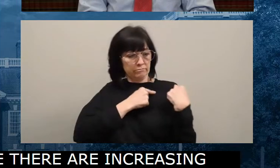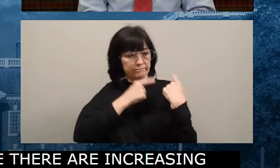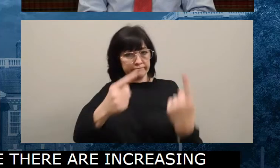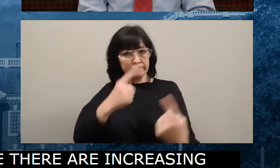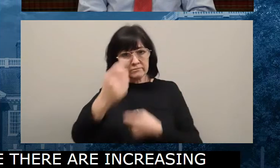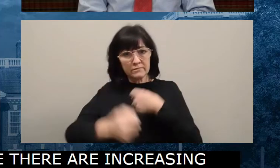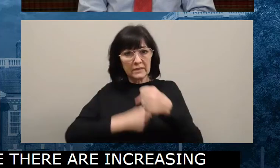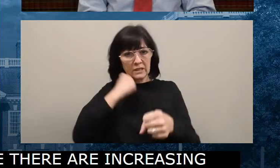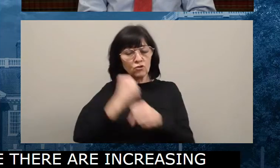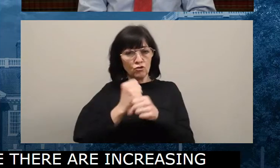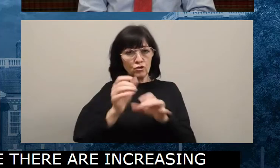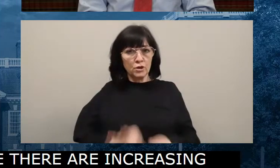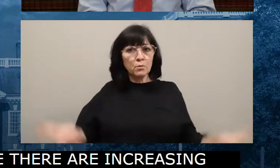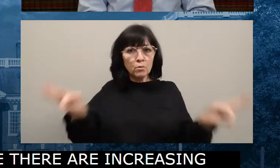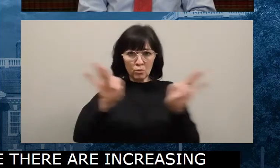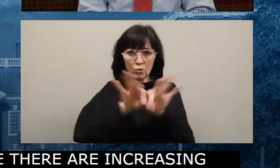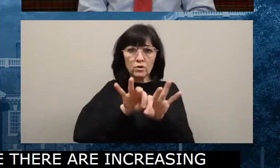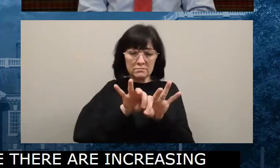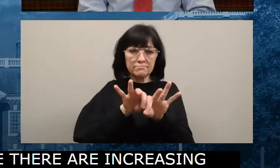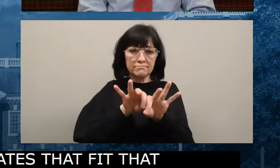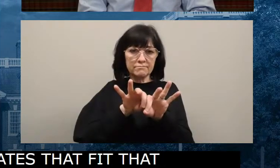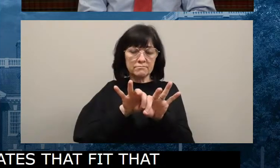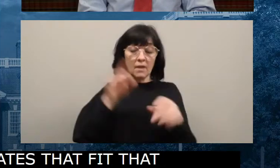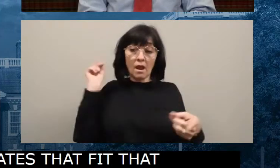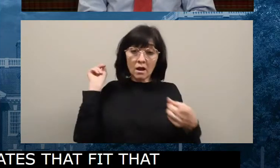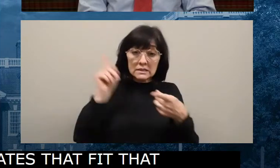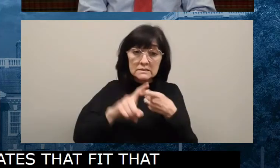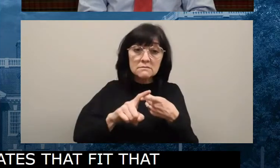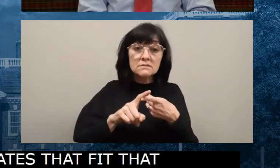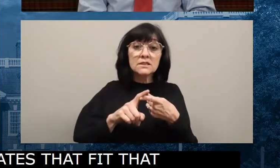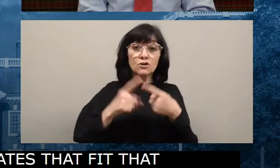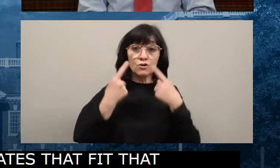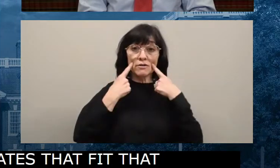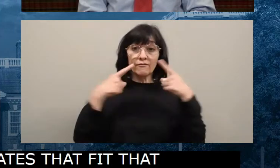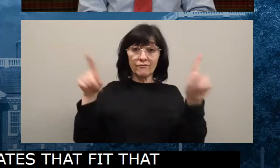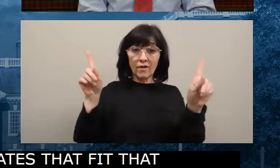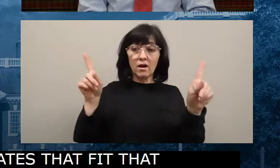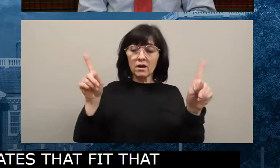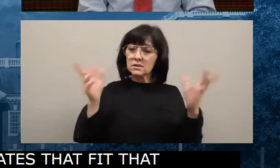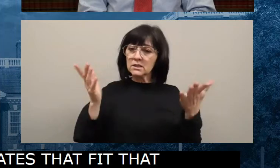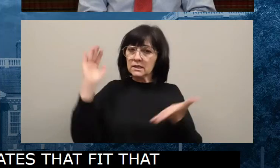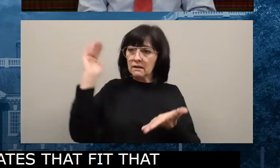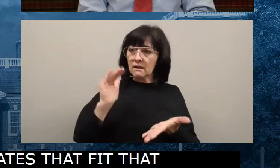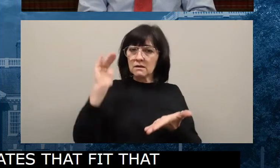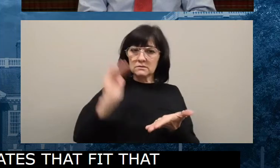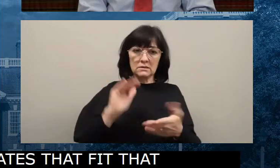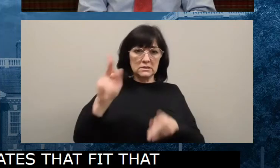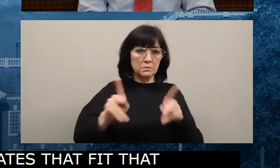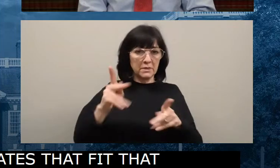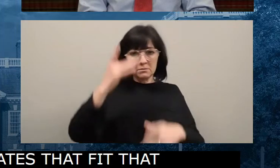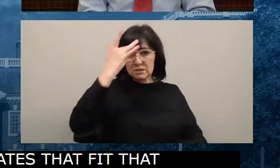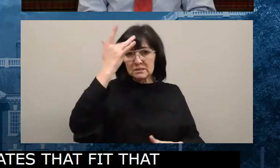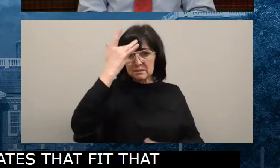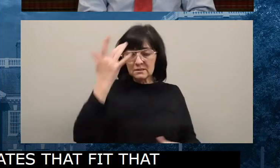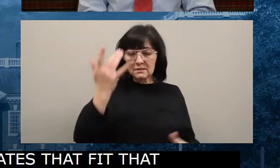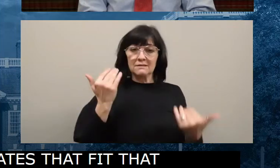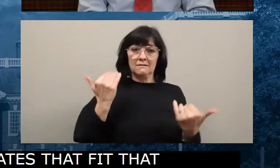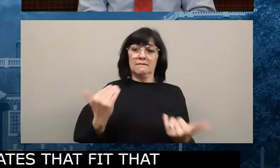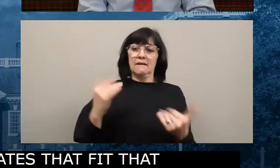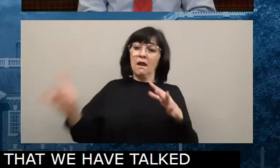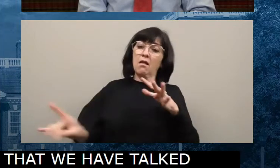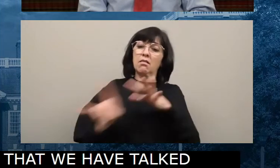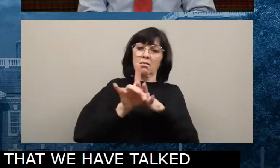we get this thing under control. We are seeing the appearance of some of the variants. We expect